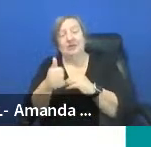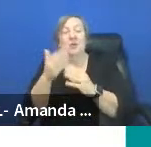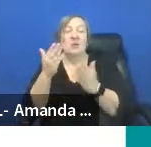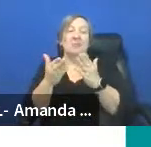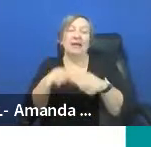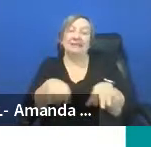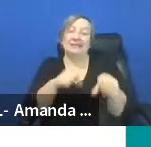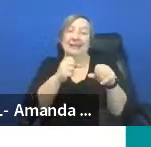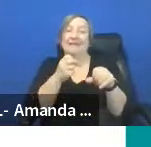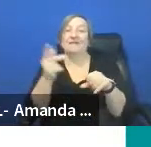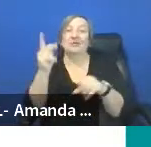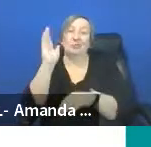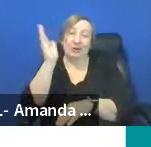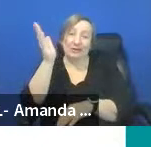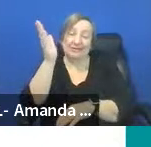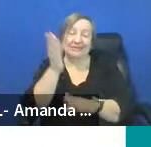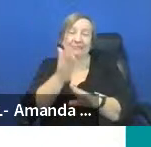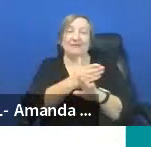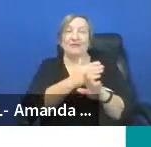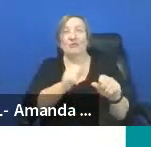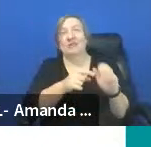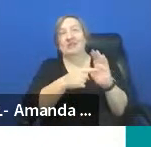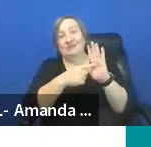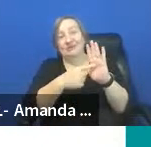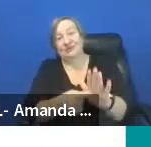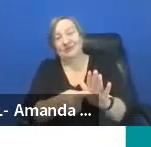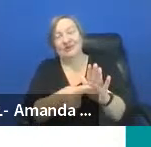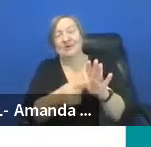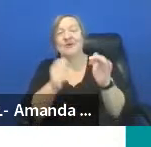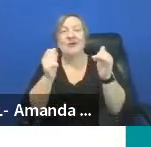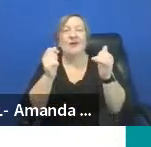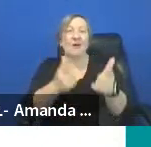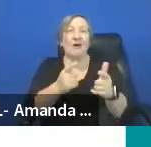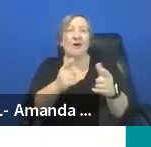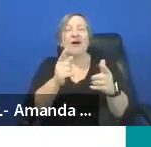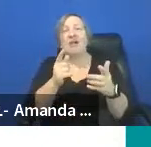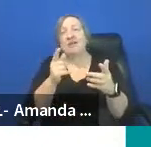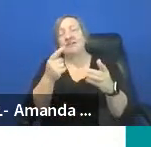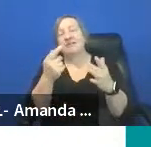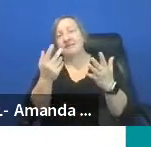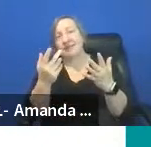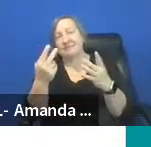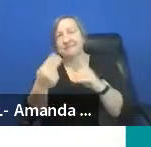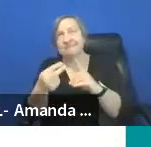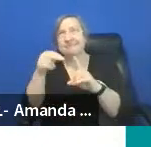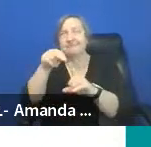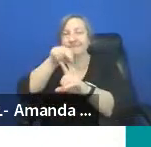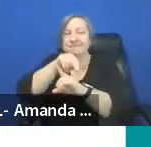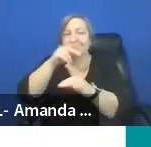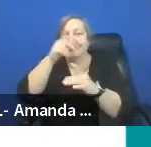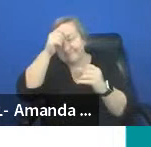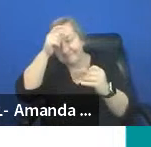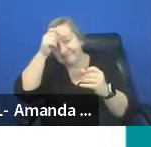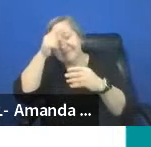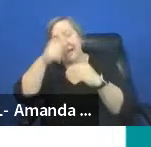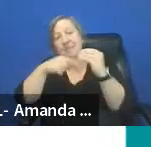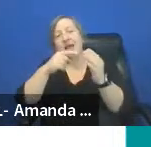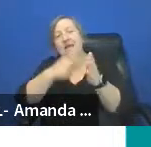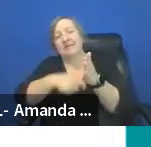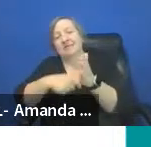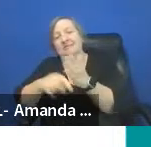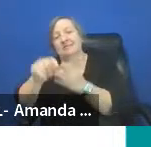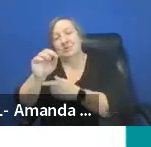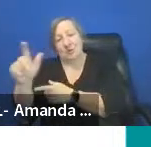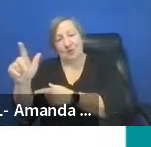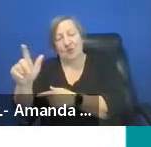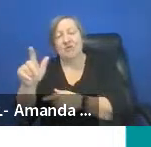a few presentations to kind of show you all of the future steps involved with tolling. So again, we'll skim the surface and we promise to come back with